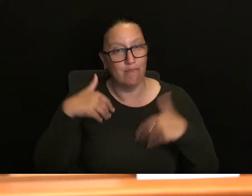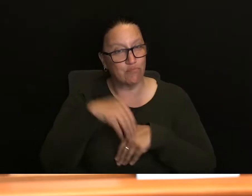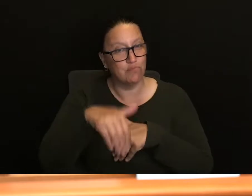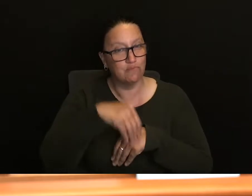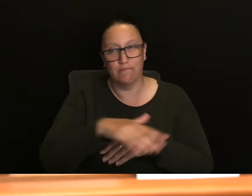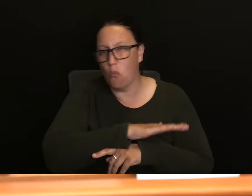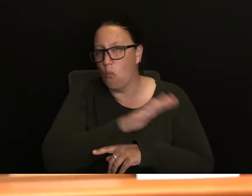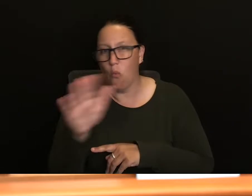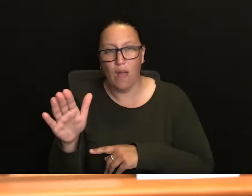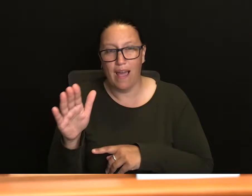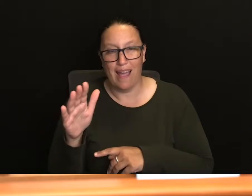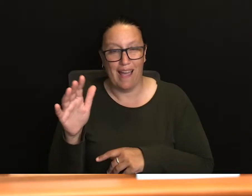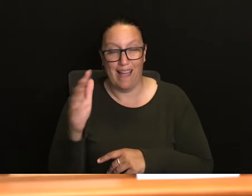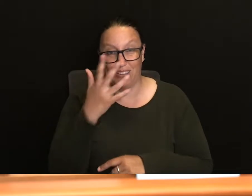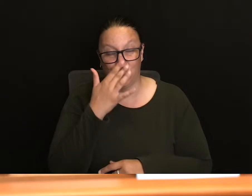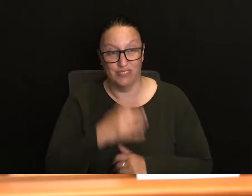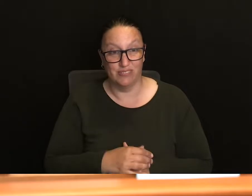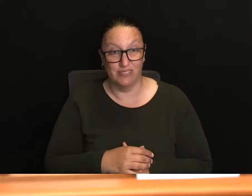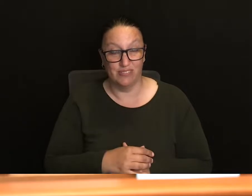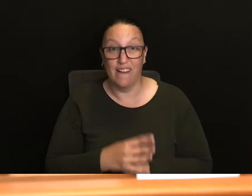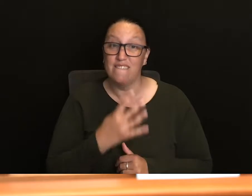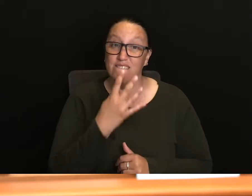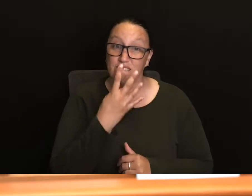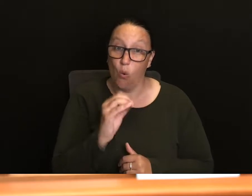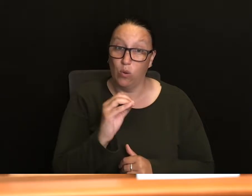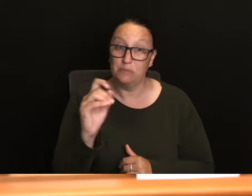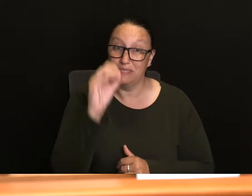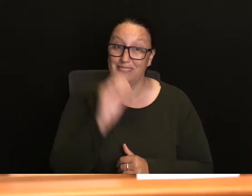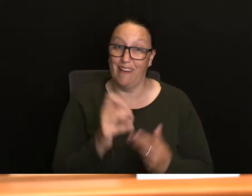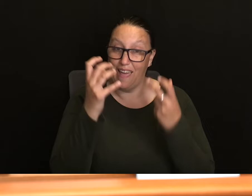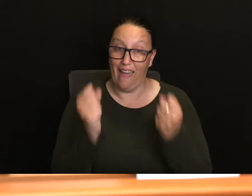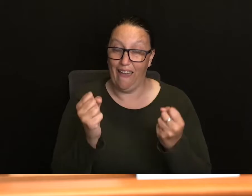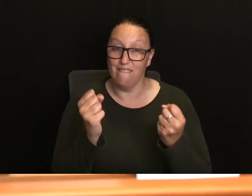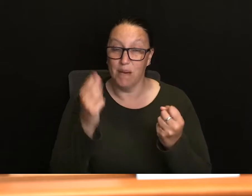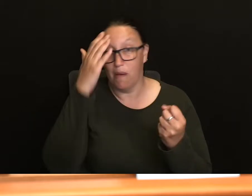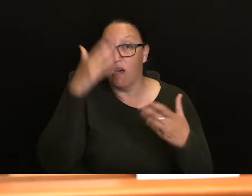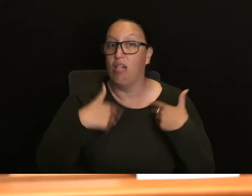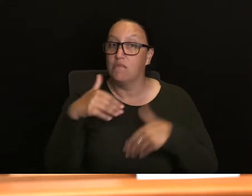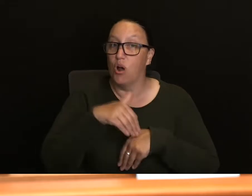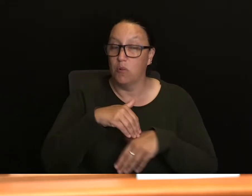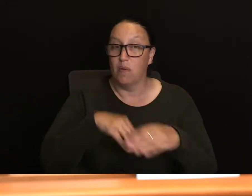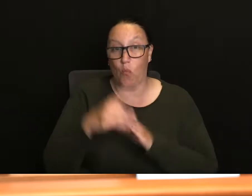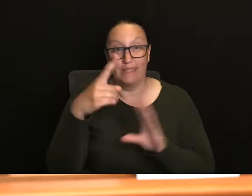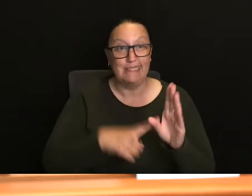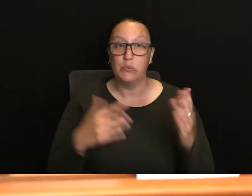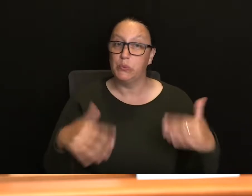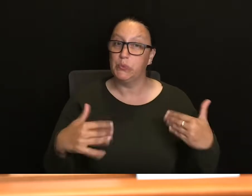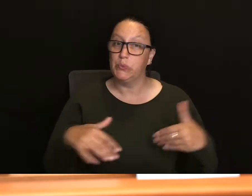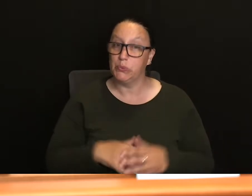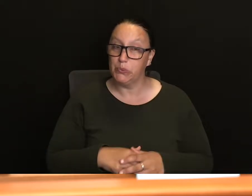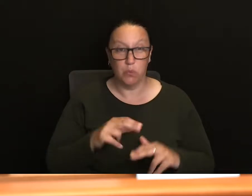In 2021, with nearly 40% experiencing a 12-month mental health disorder, an increase up from 26.5%